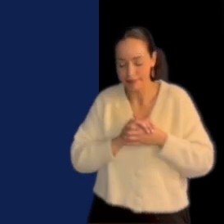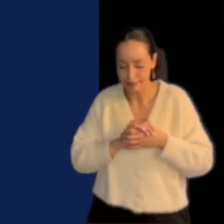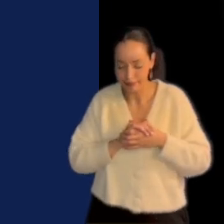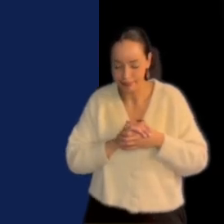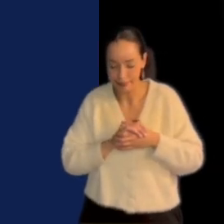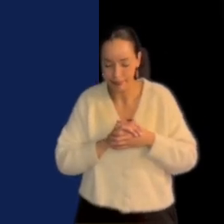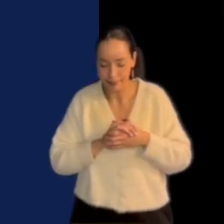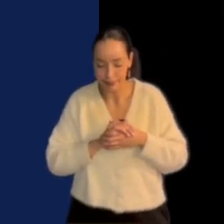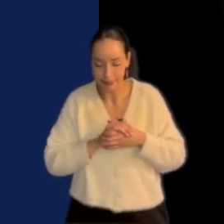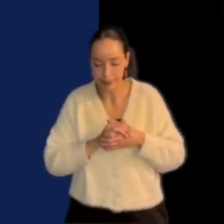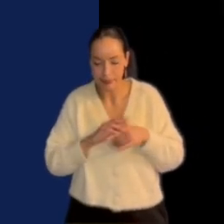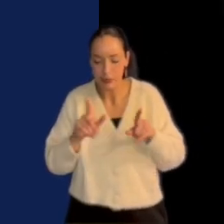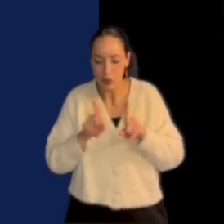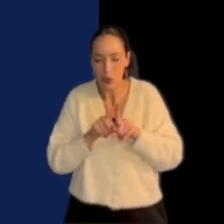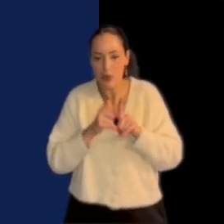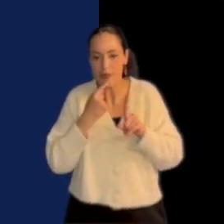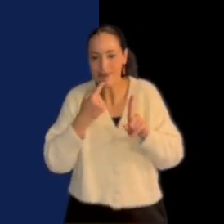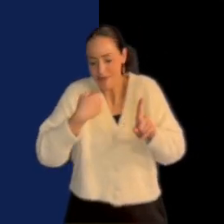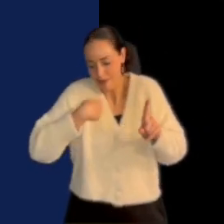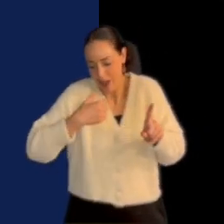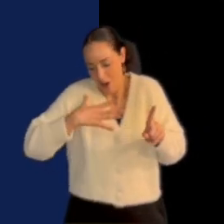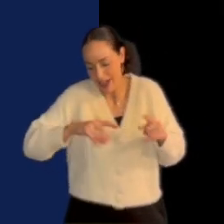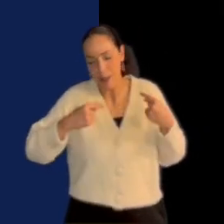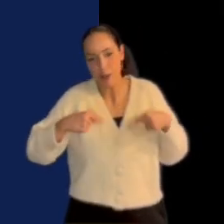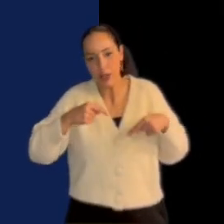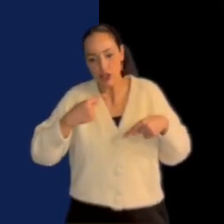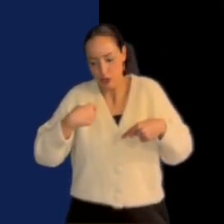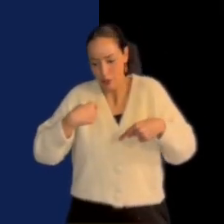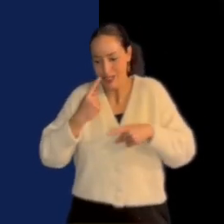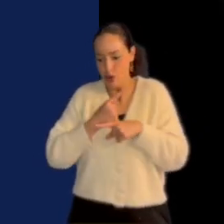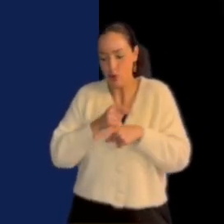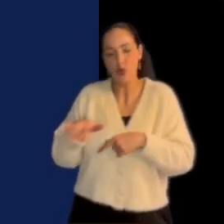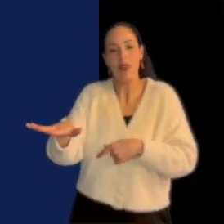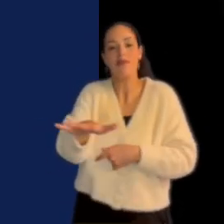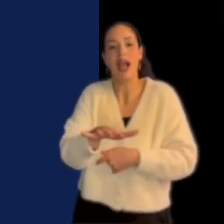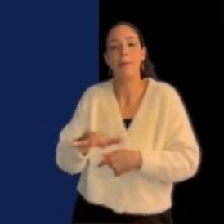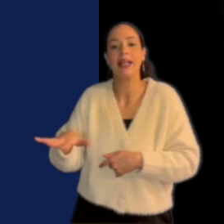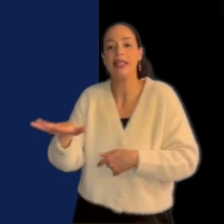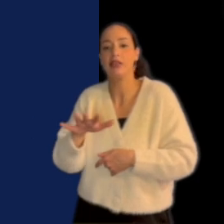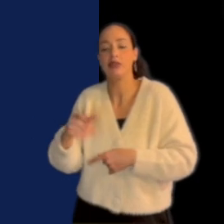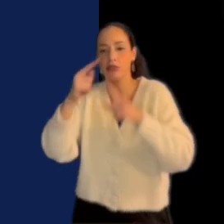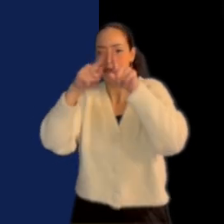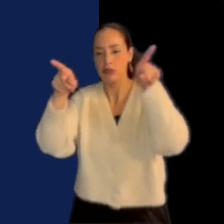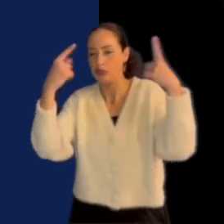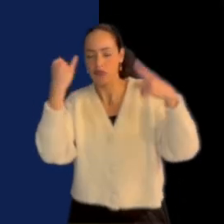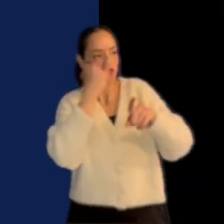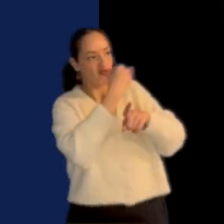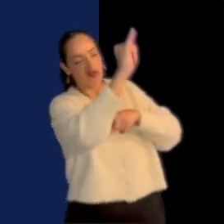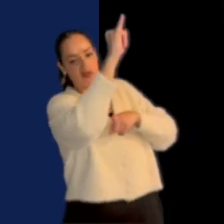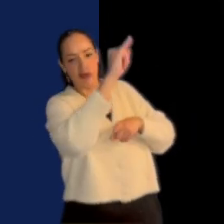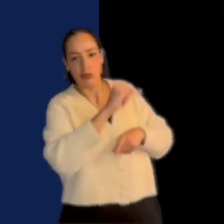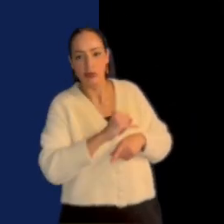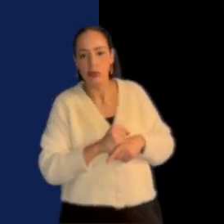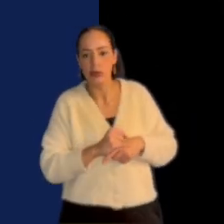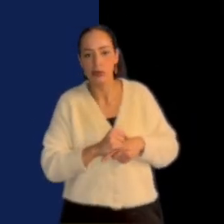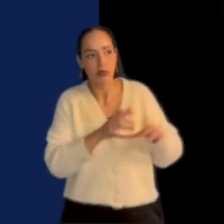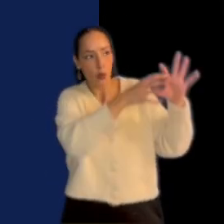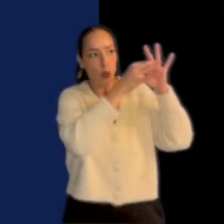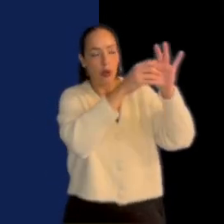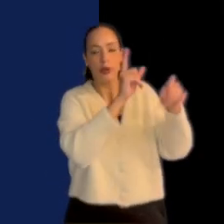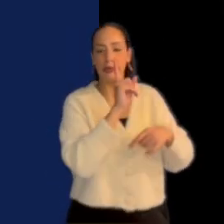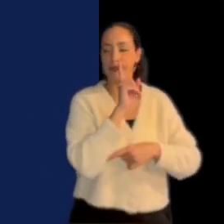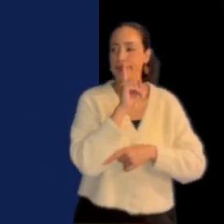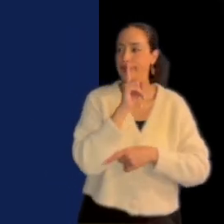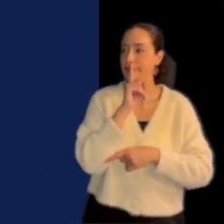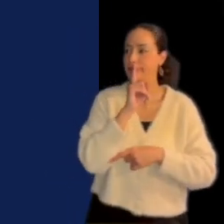permission to speak to the families. This was refuted by the university, and the organisation fell quiet for a while. Yet despite these